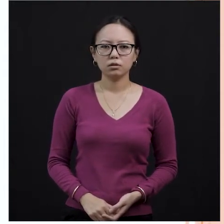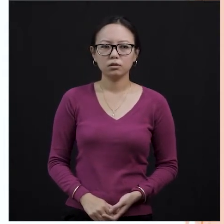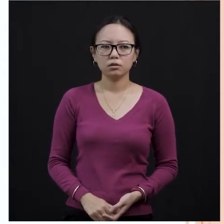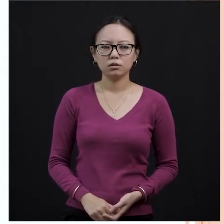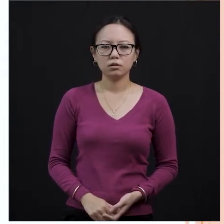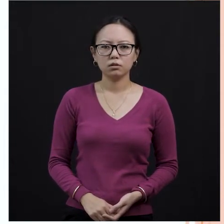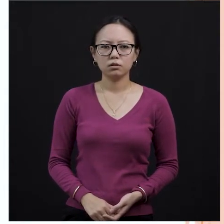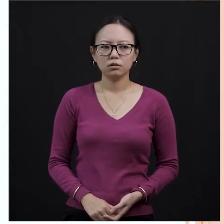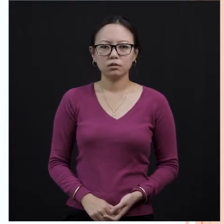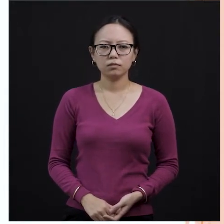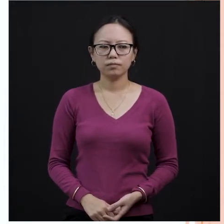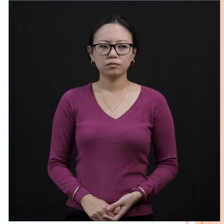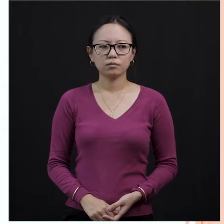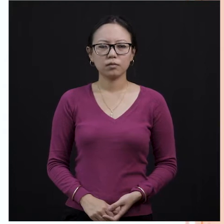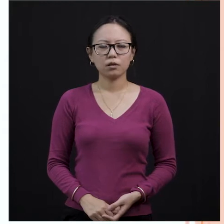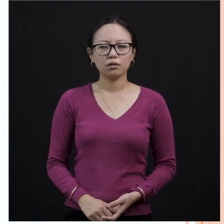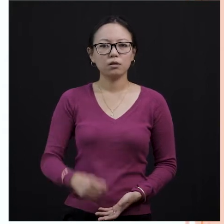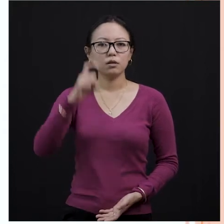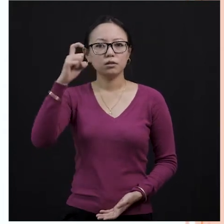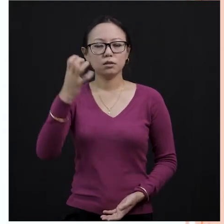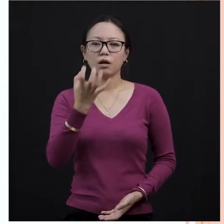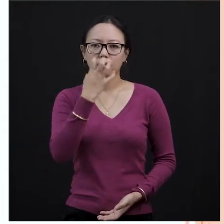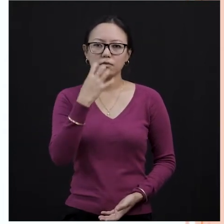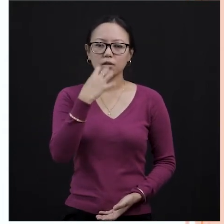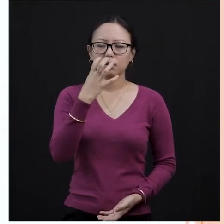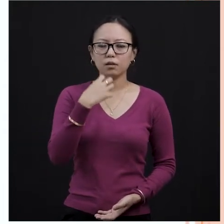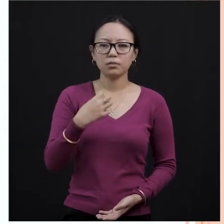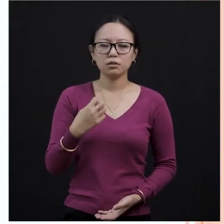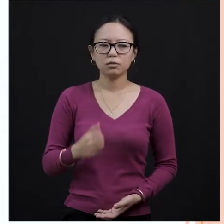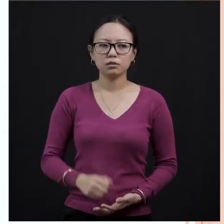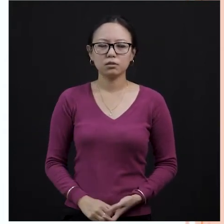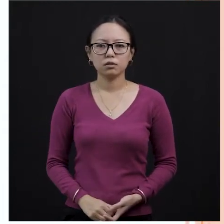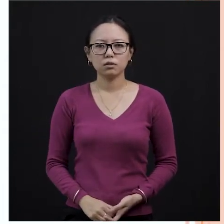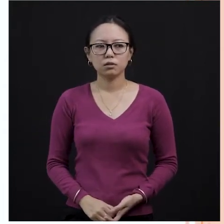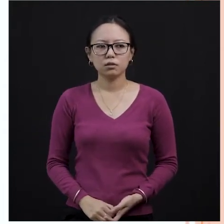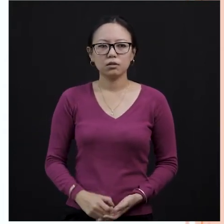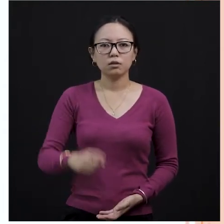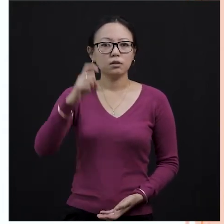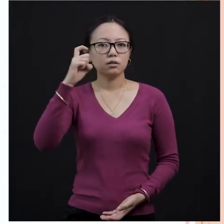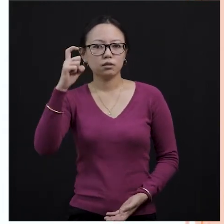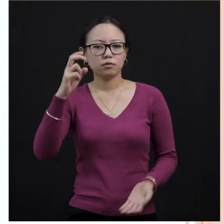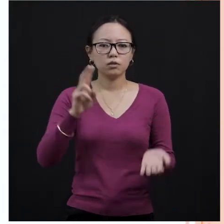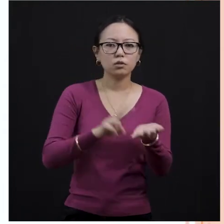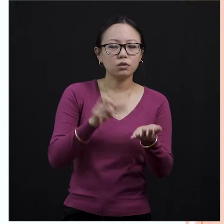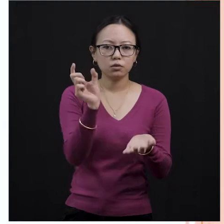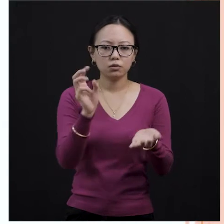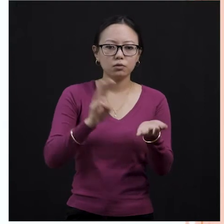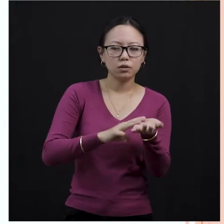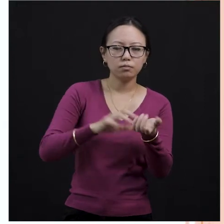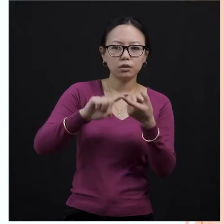7 apples. So here we have 7 apples. So we write the numeral number